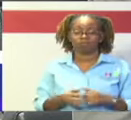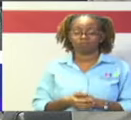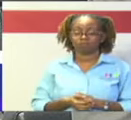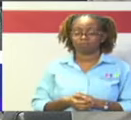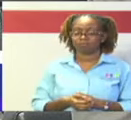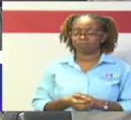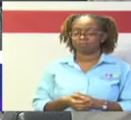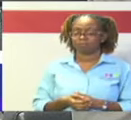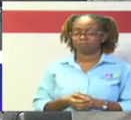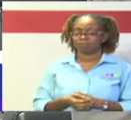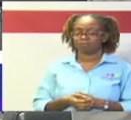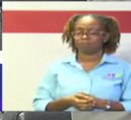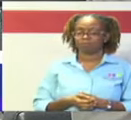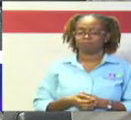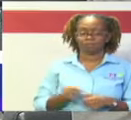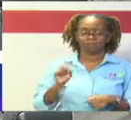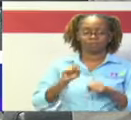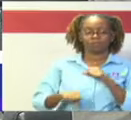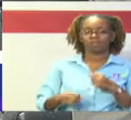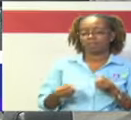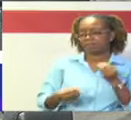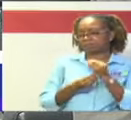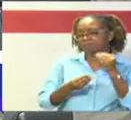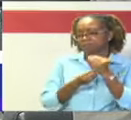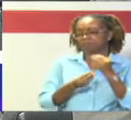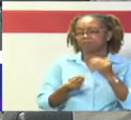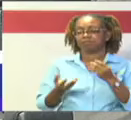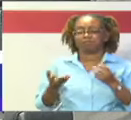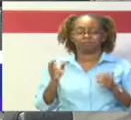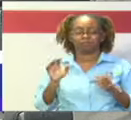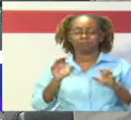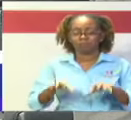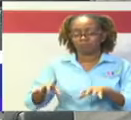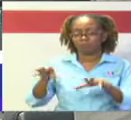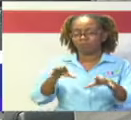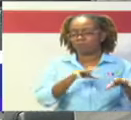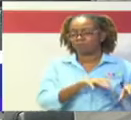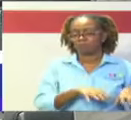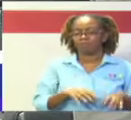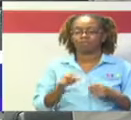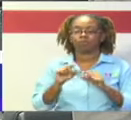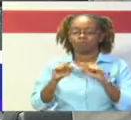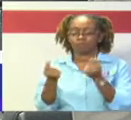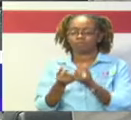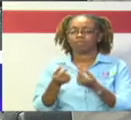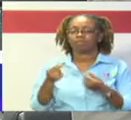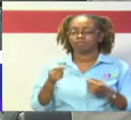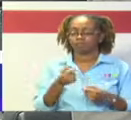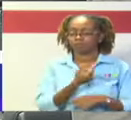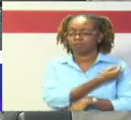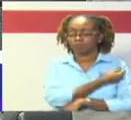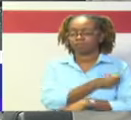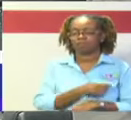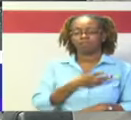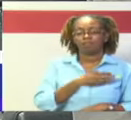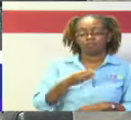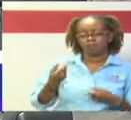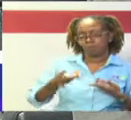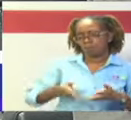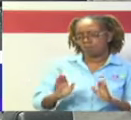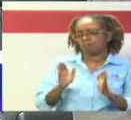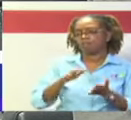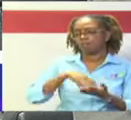pocket of herd immunity by having all the people in a particular space vaccinated while they interact. So